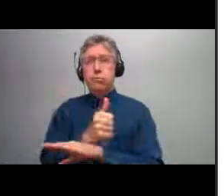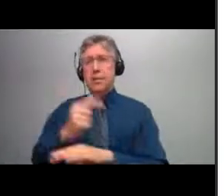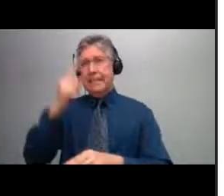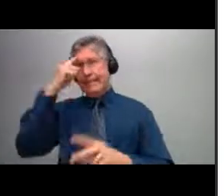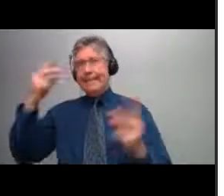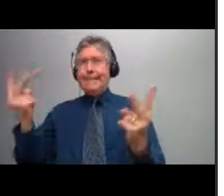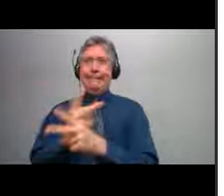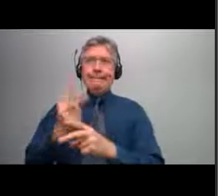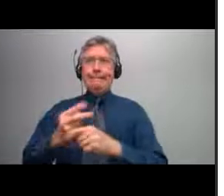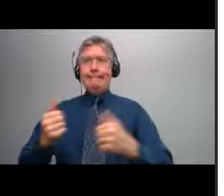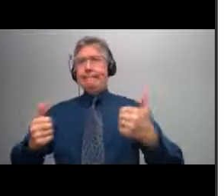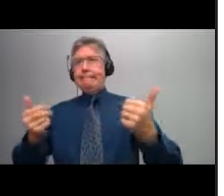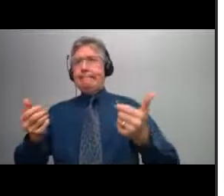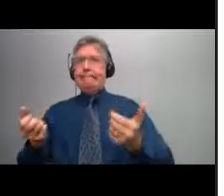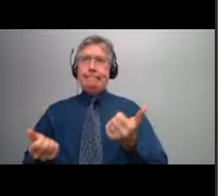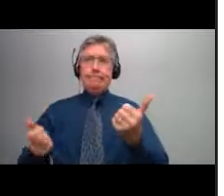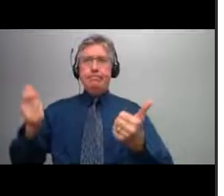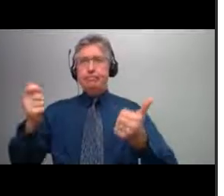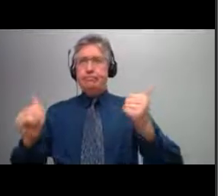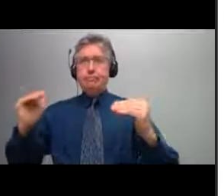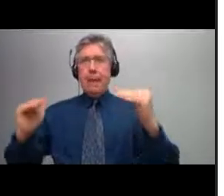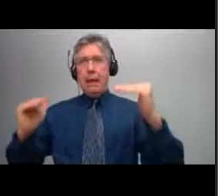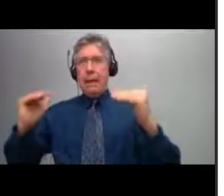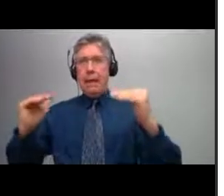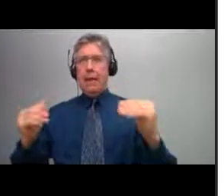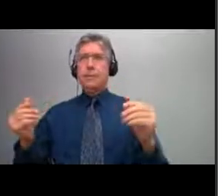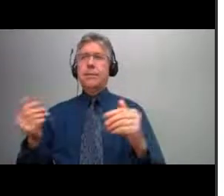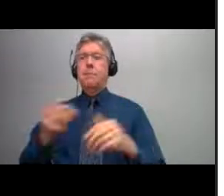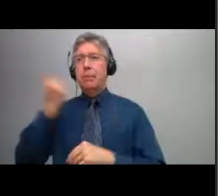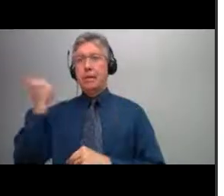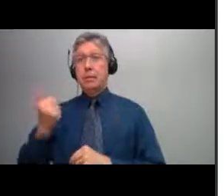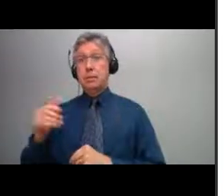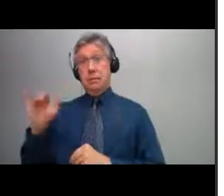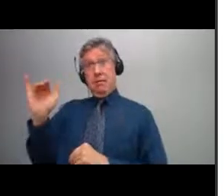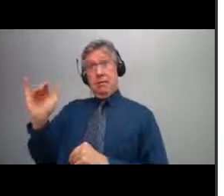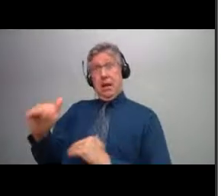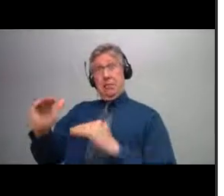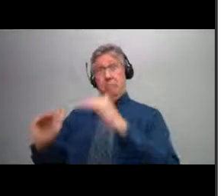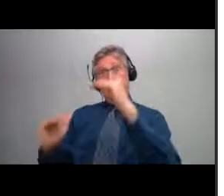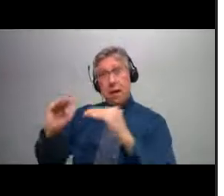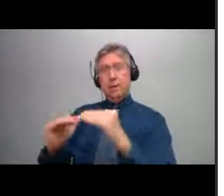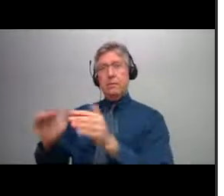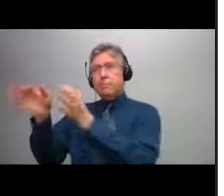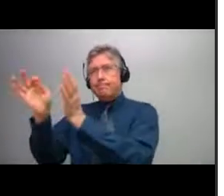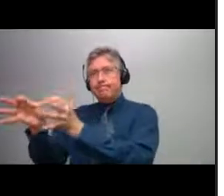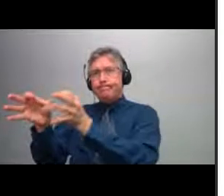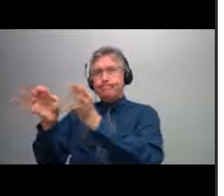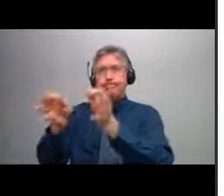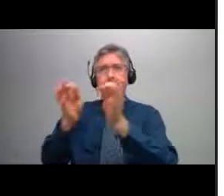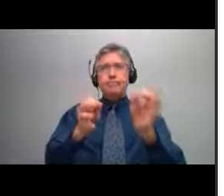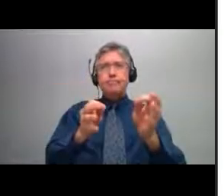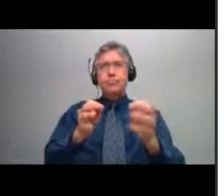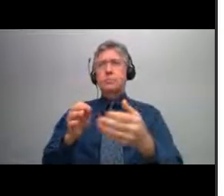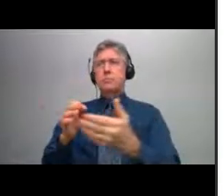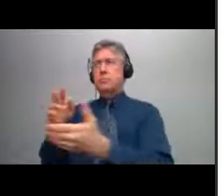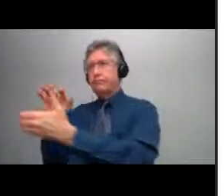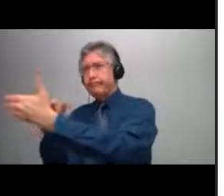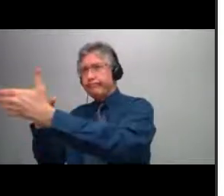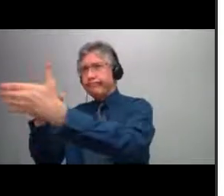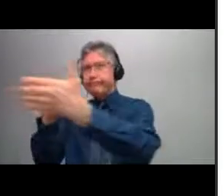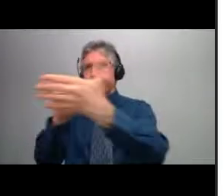overall public interest. The NEPA process is an approach that balances transportation decision-making that considers these potential